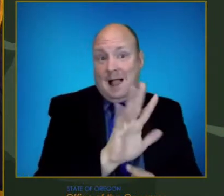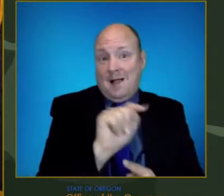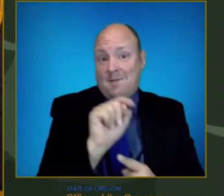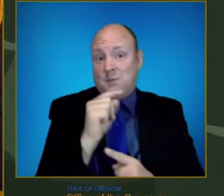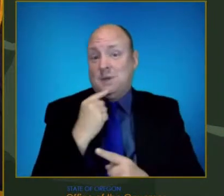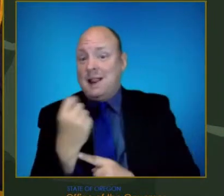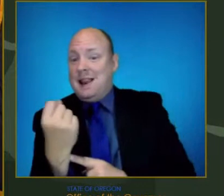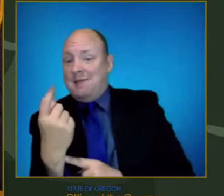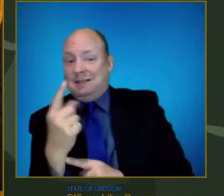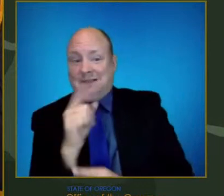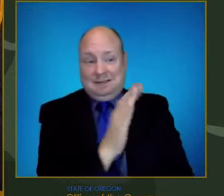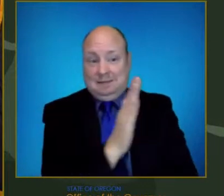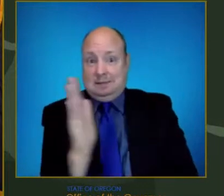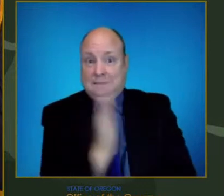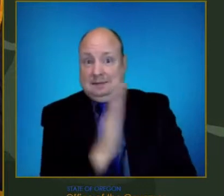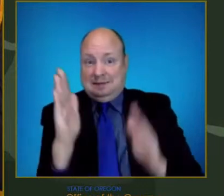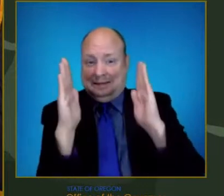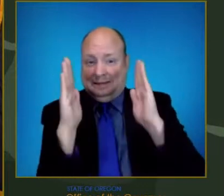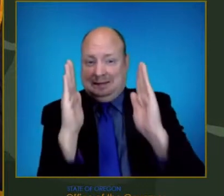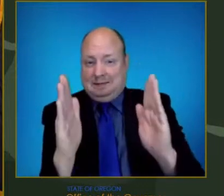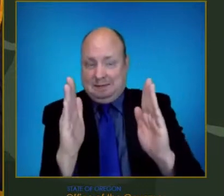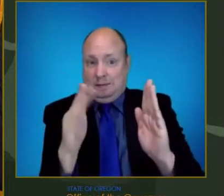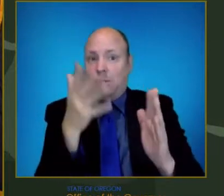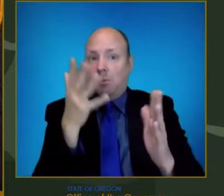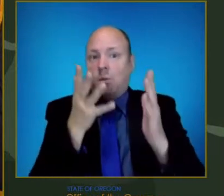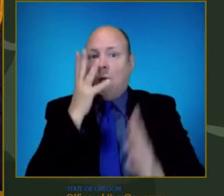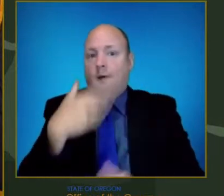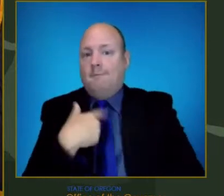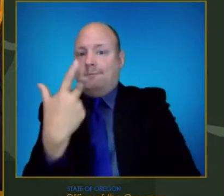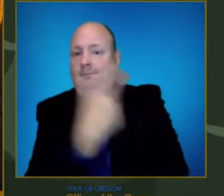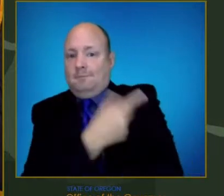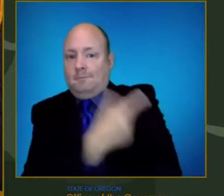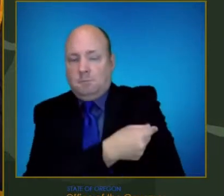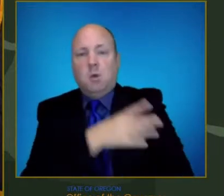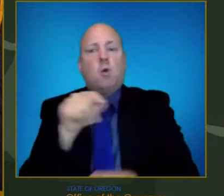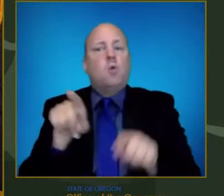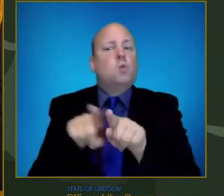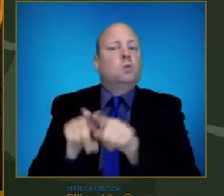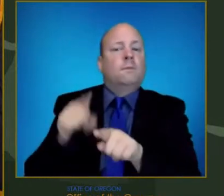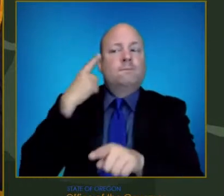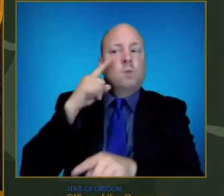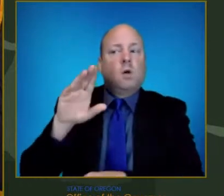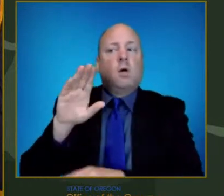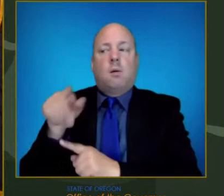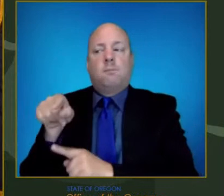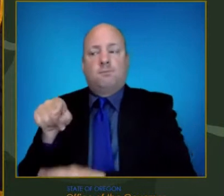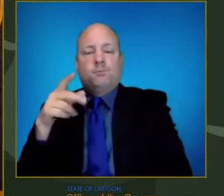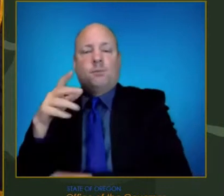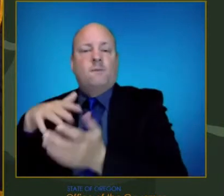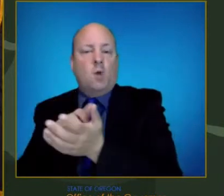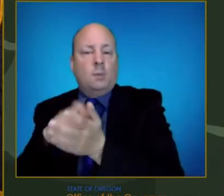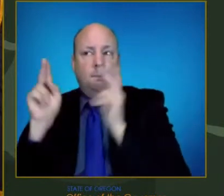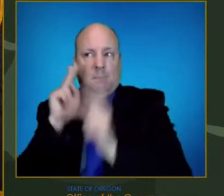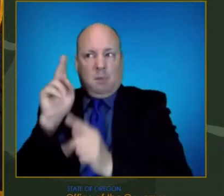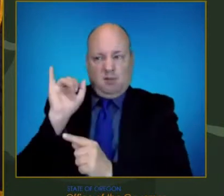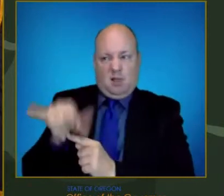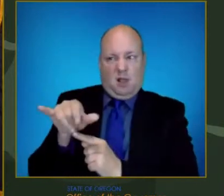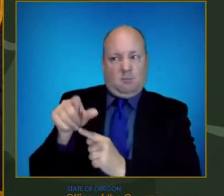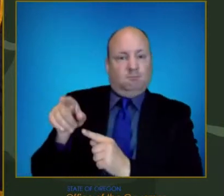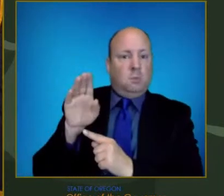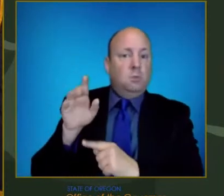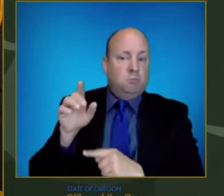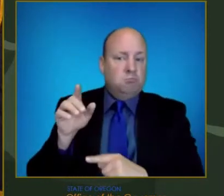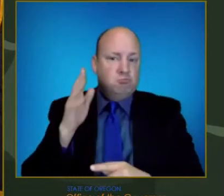most vulnerable. Thank you to everyone who is getting vaccinated and wearing your mask. Your efforts